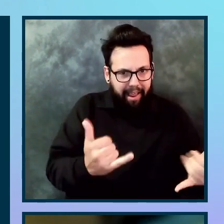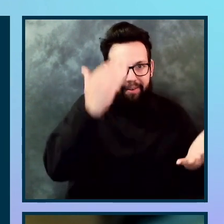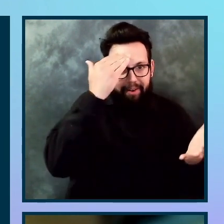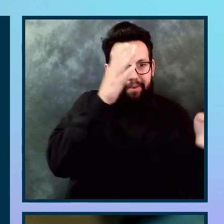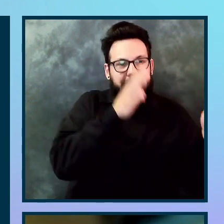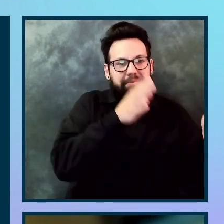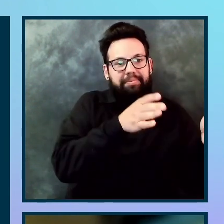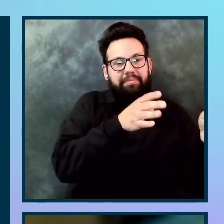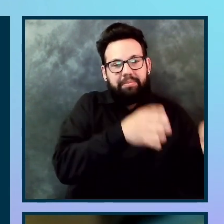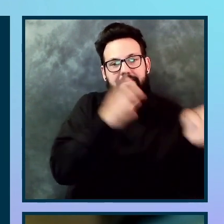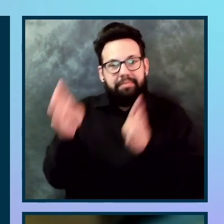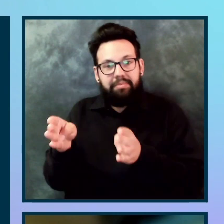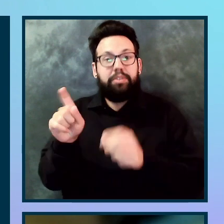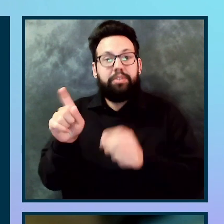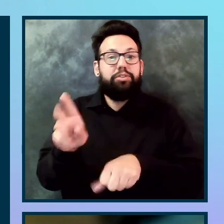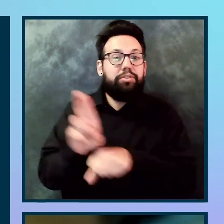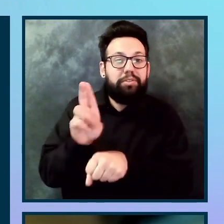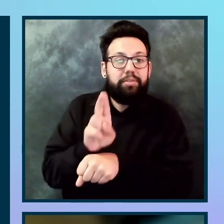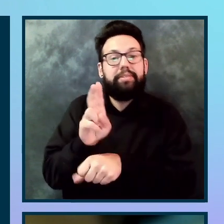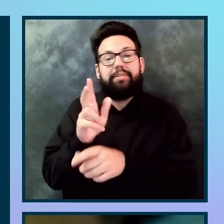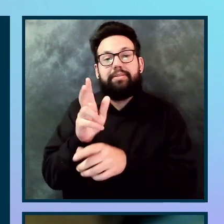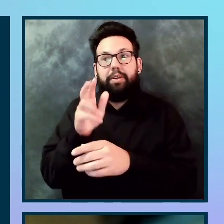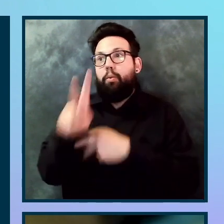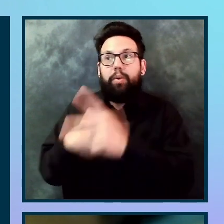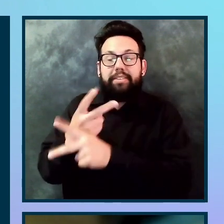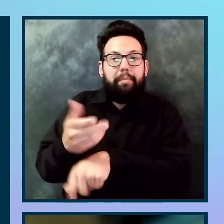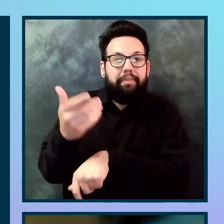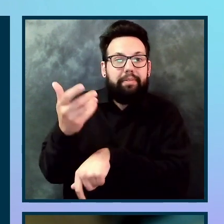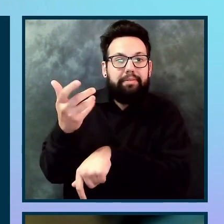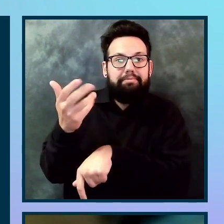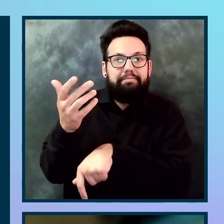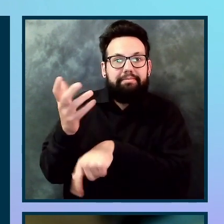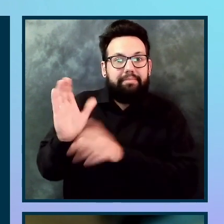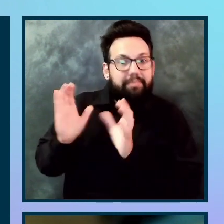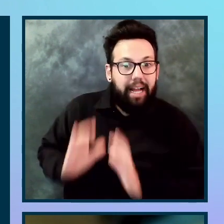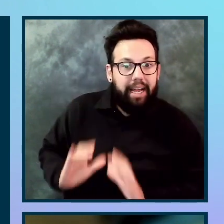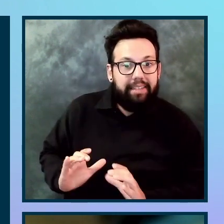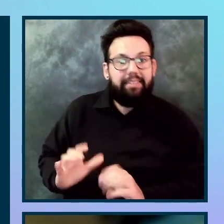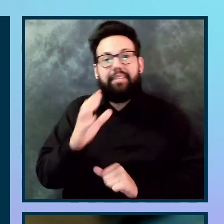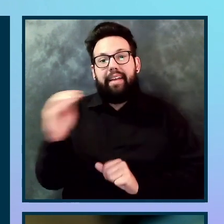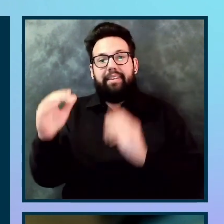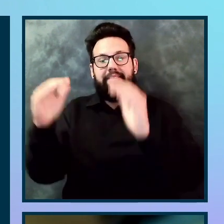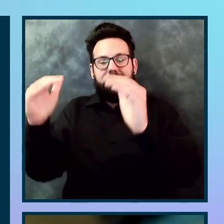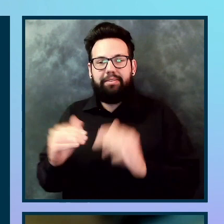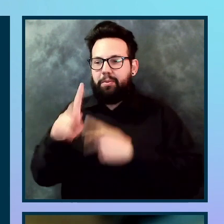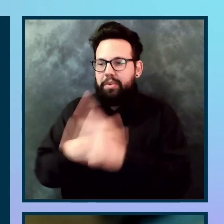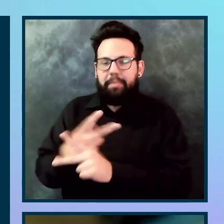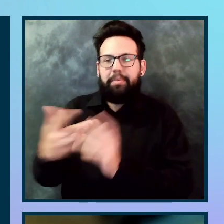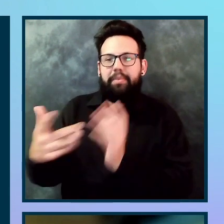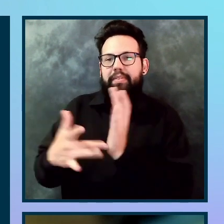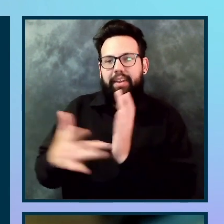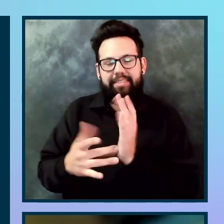not, a web or a native app, we have to look into what platform we want to use. And that's even more